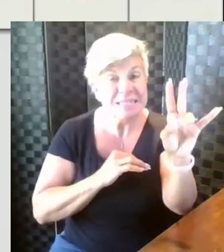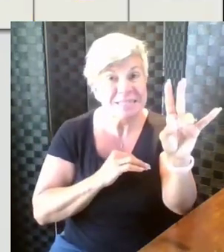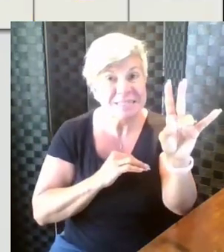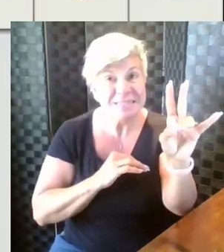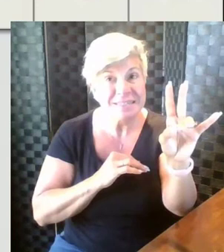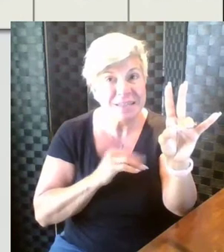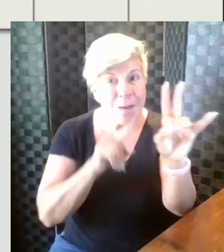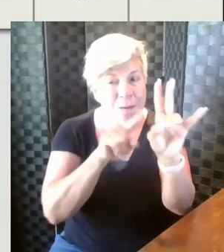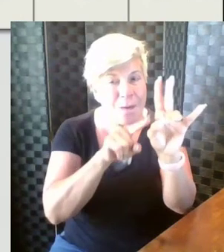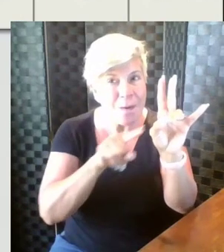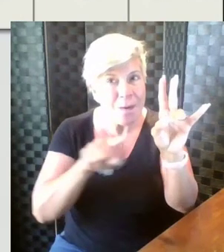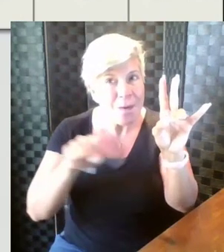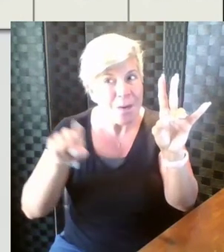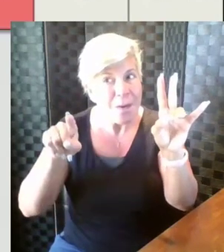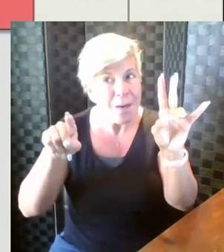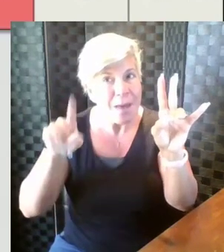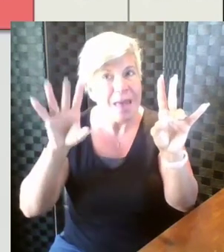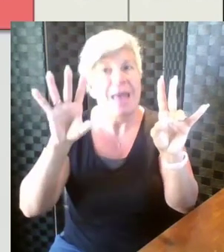7,